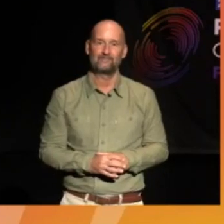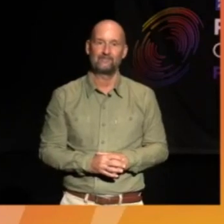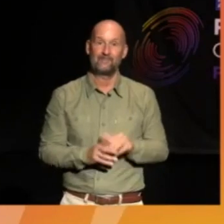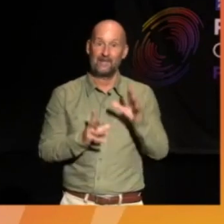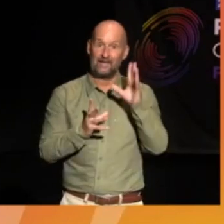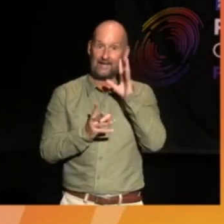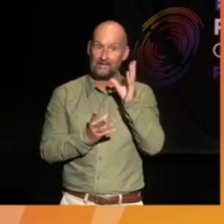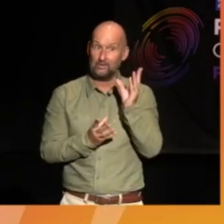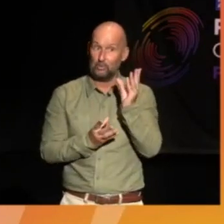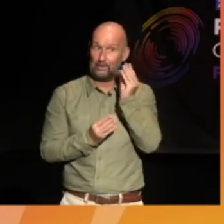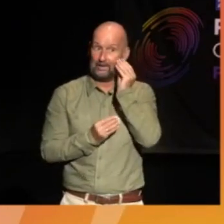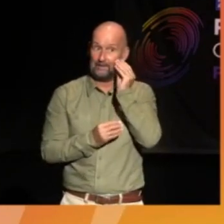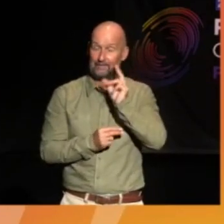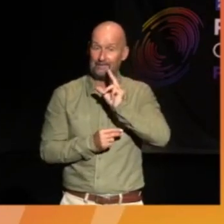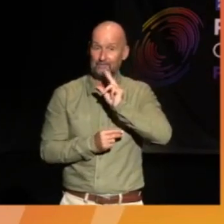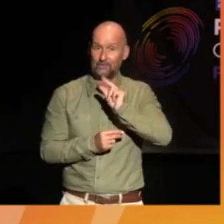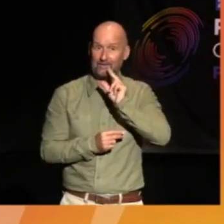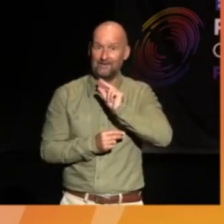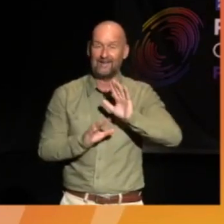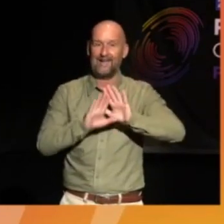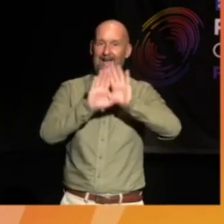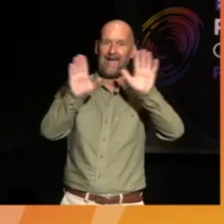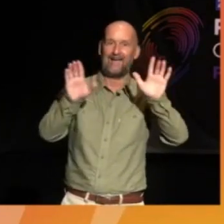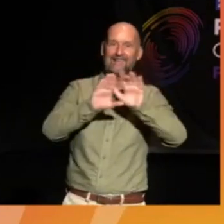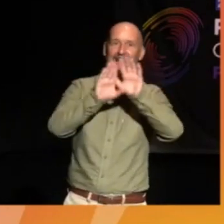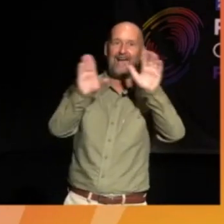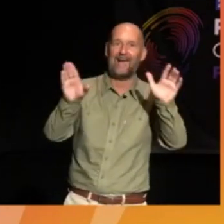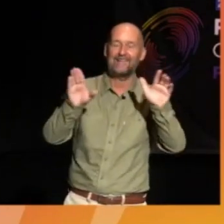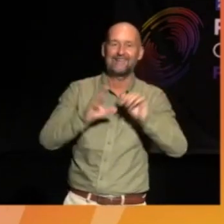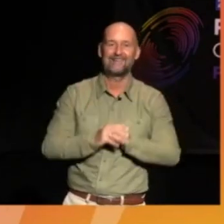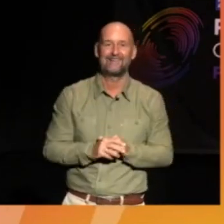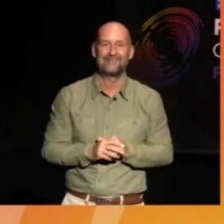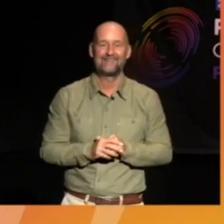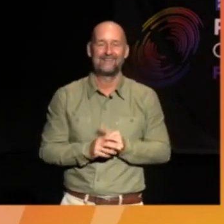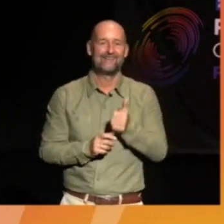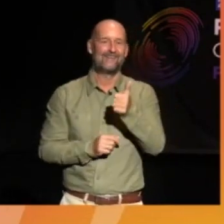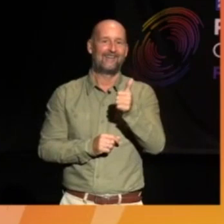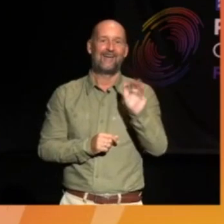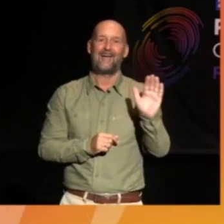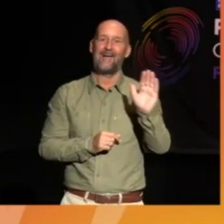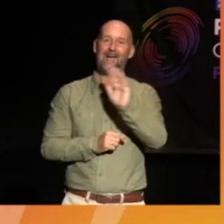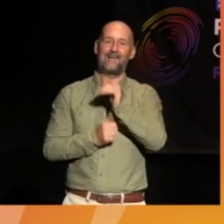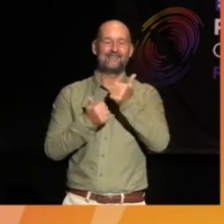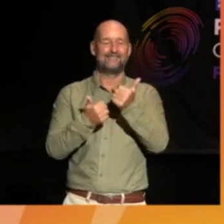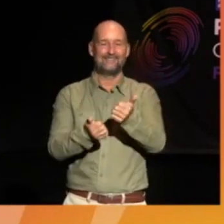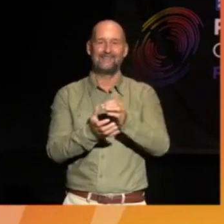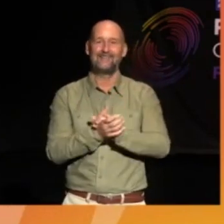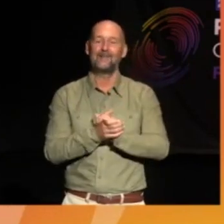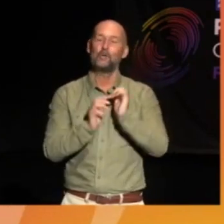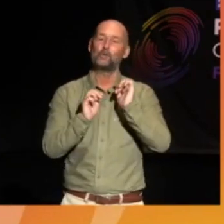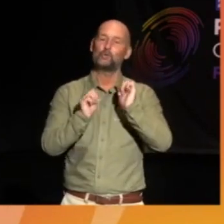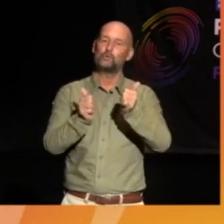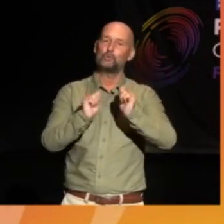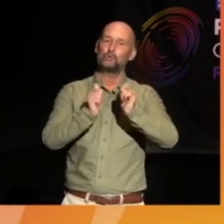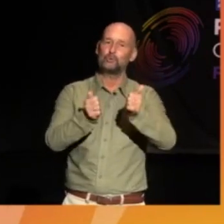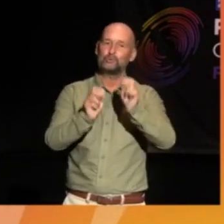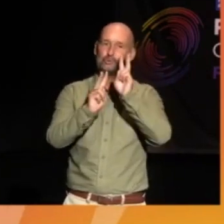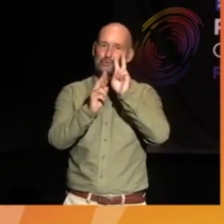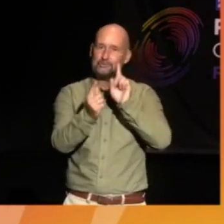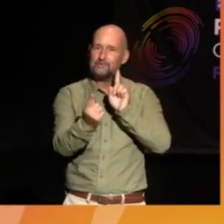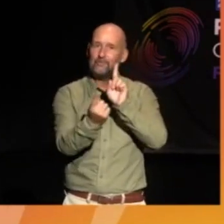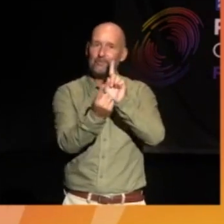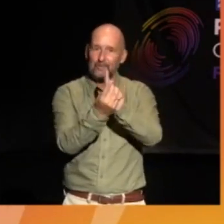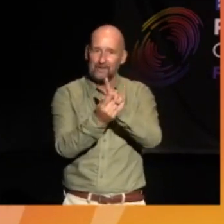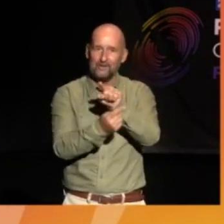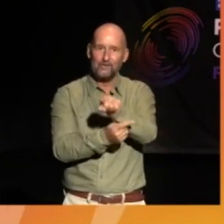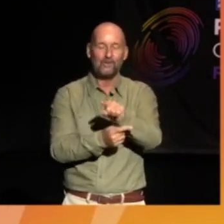Can you hear me? Hi, Jude. Hi. Very, very, very good to see you. Everybody's really